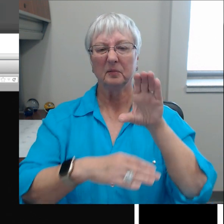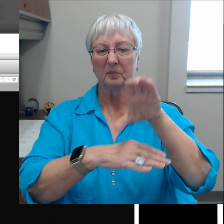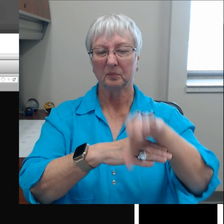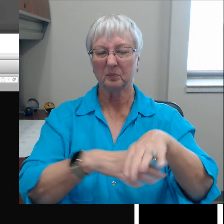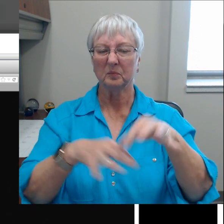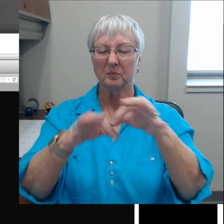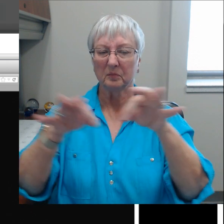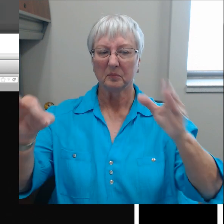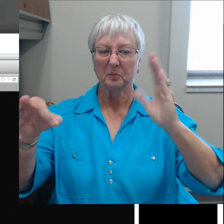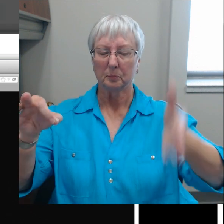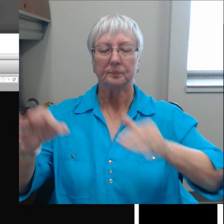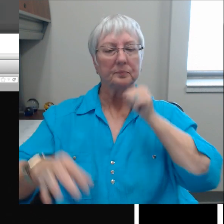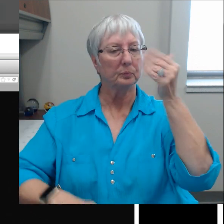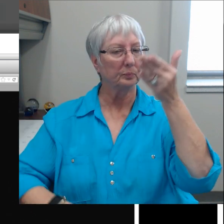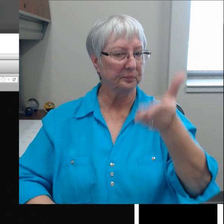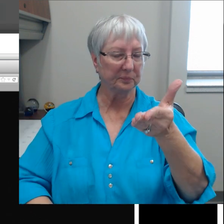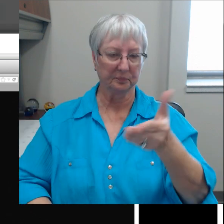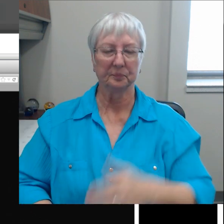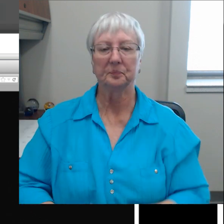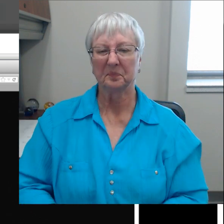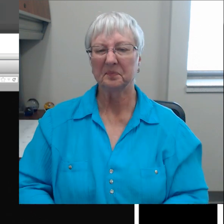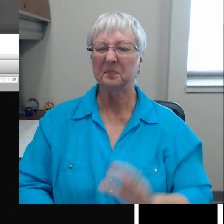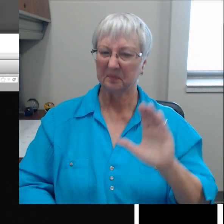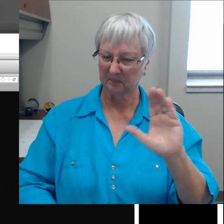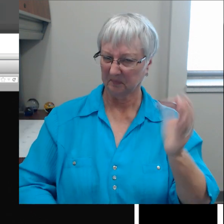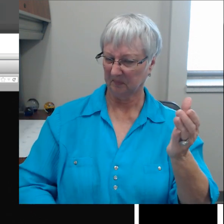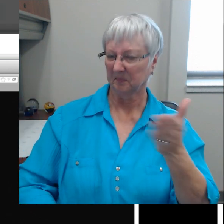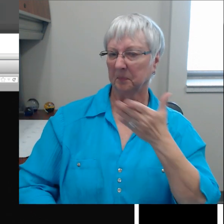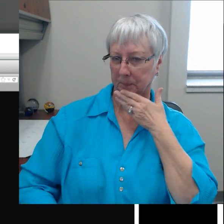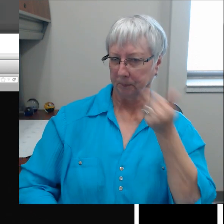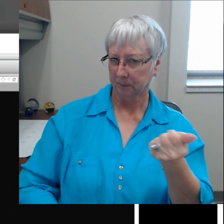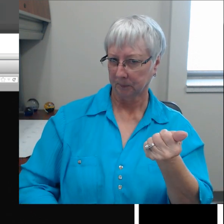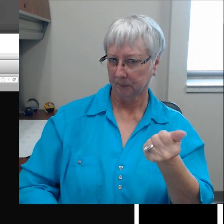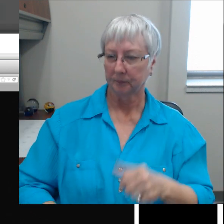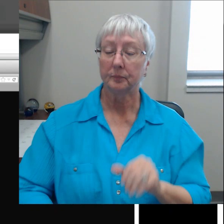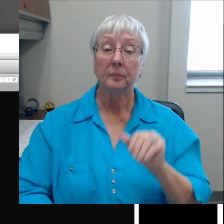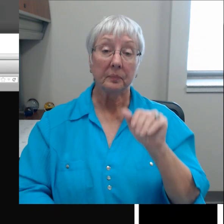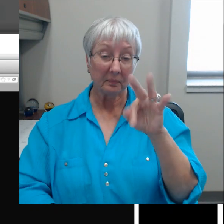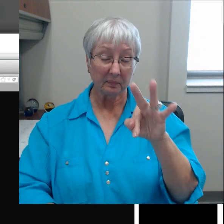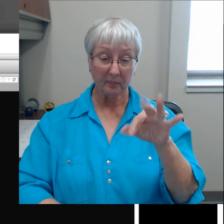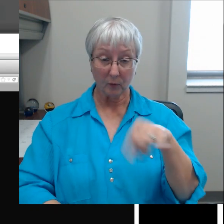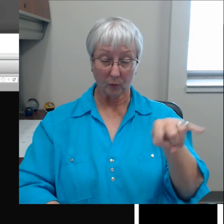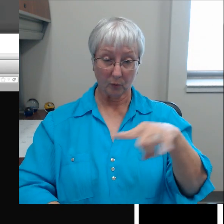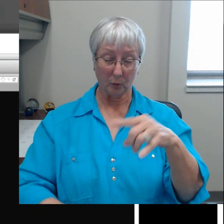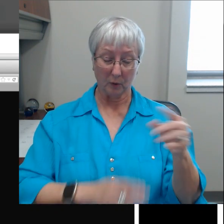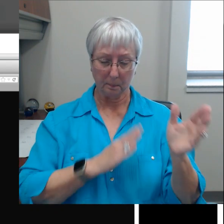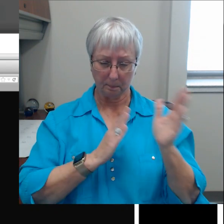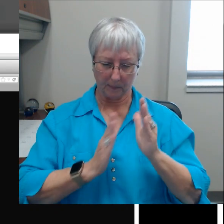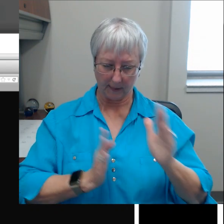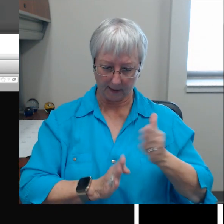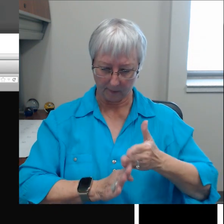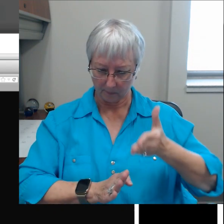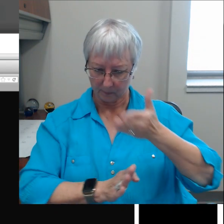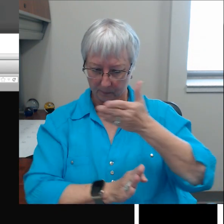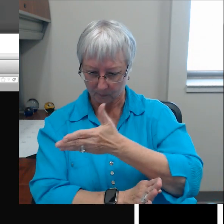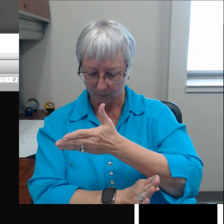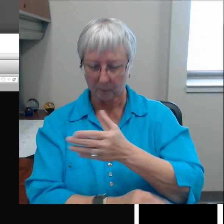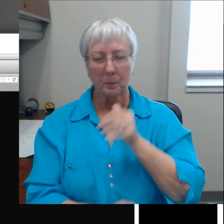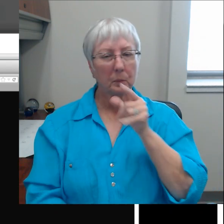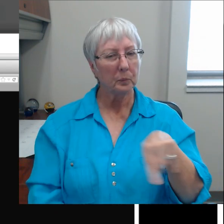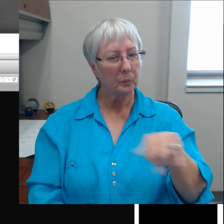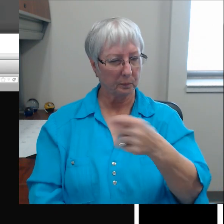it's looking a little better when the headline needs to break into more than 2 lines. If you've been thinking ahead a little, you've probably realized that what we've done so far